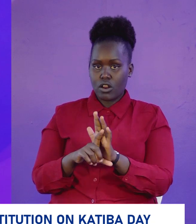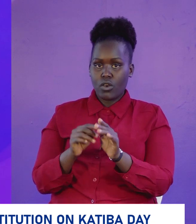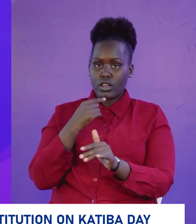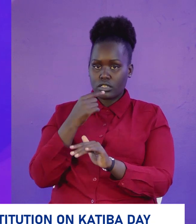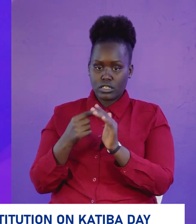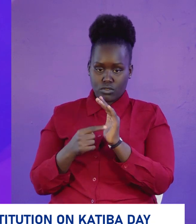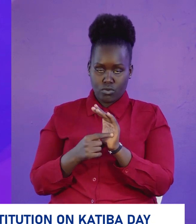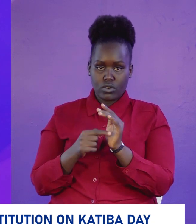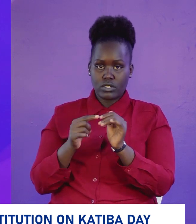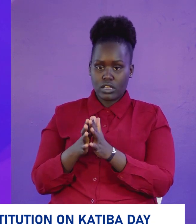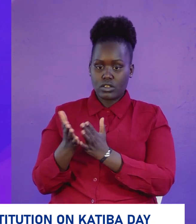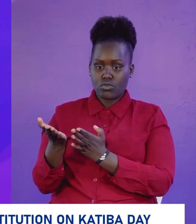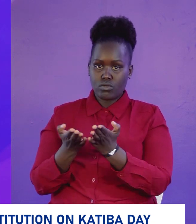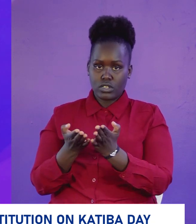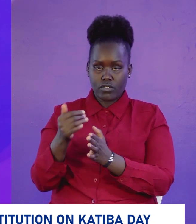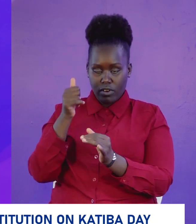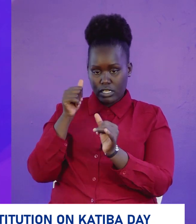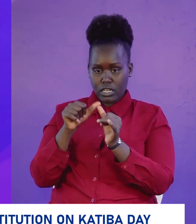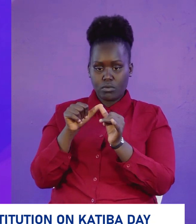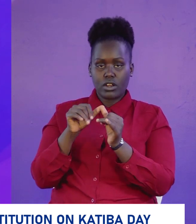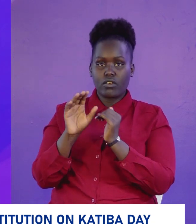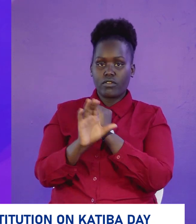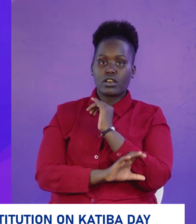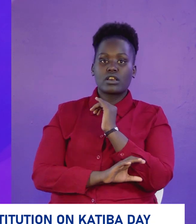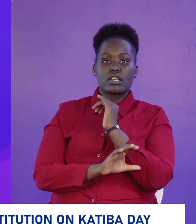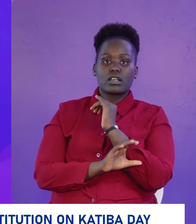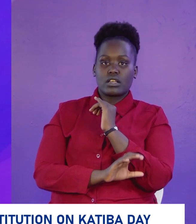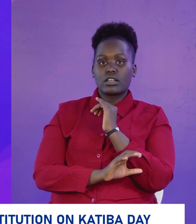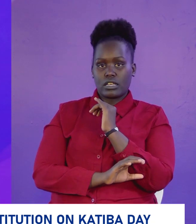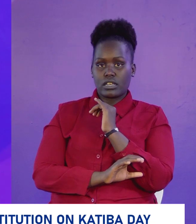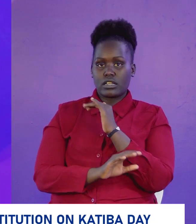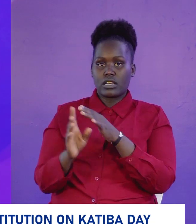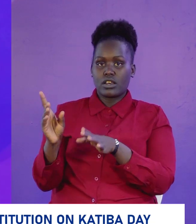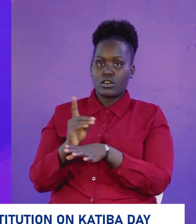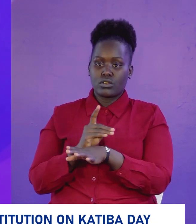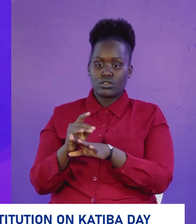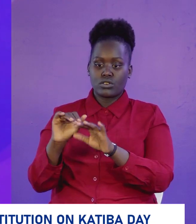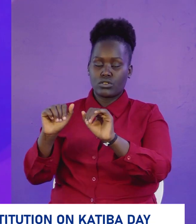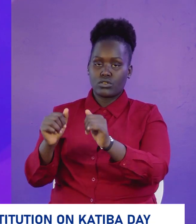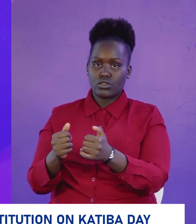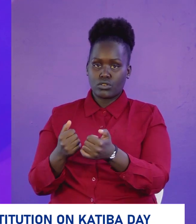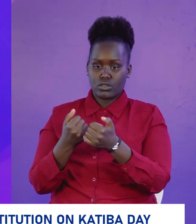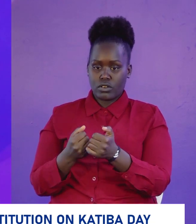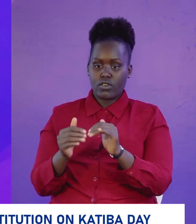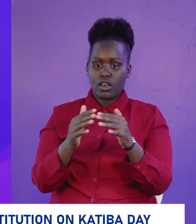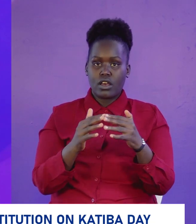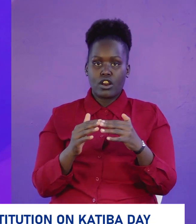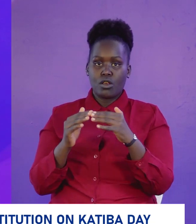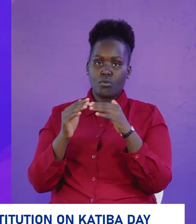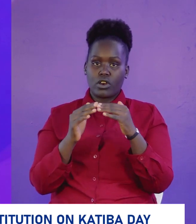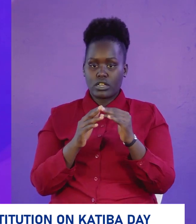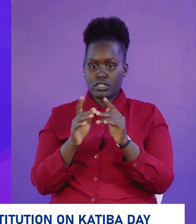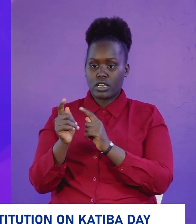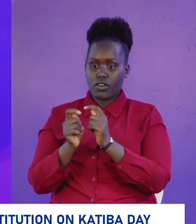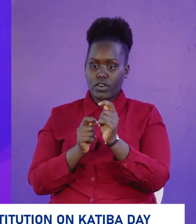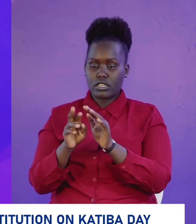that the day should serve as a reminder of the country's collective duty to safeguard democratic governance and the